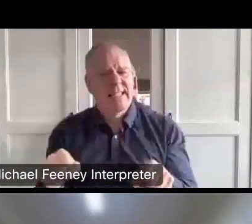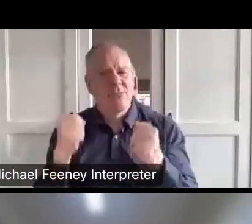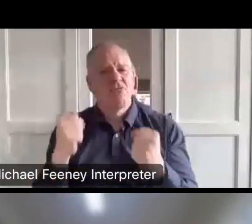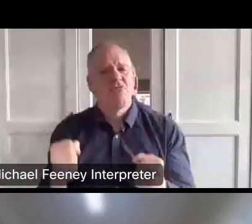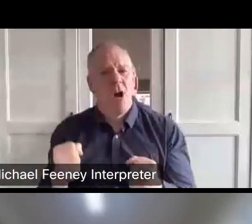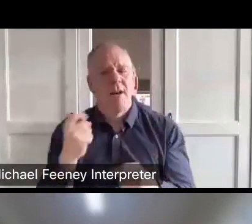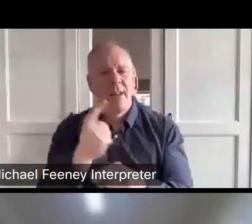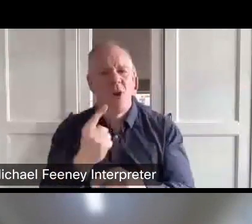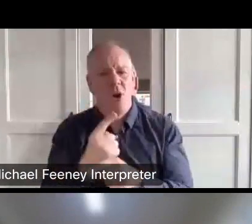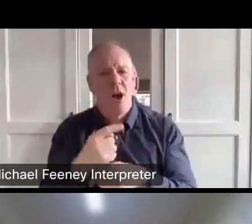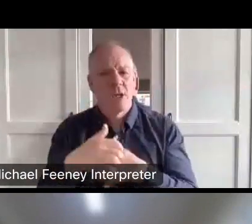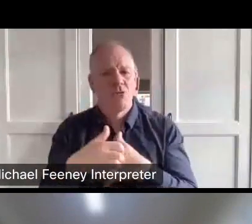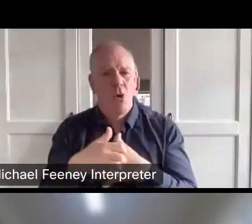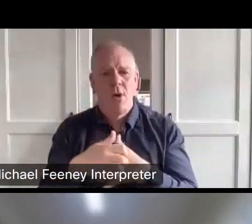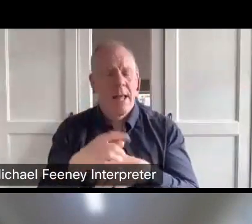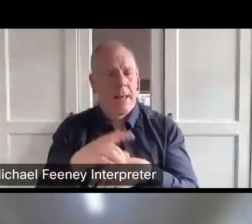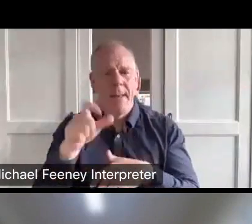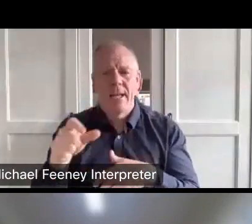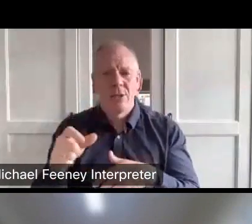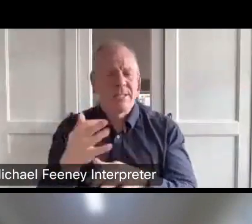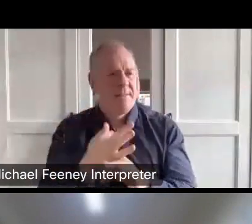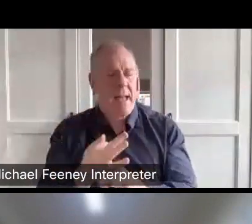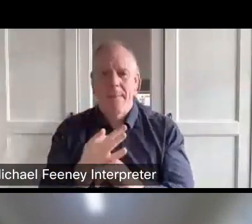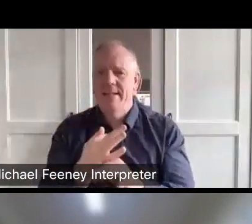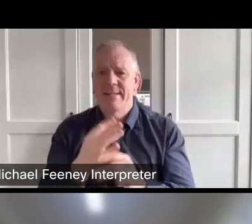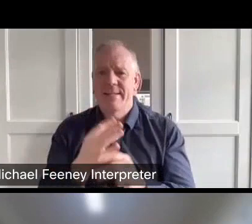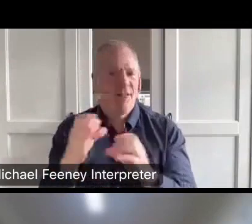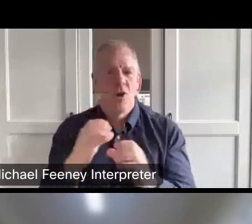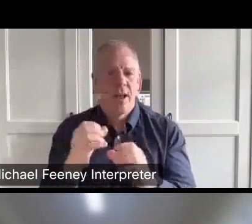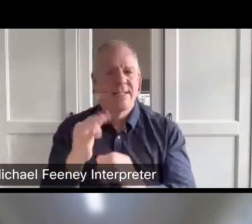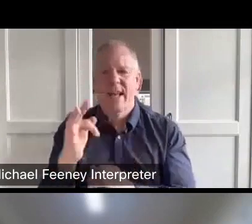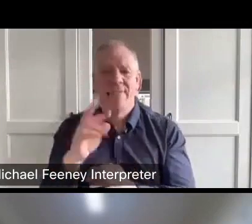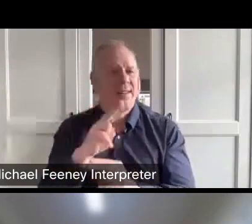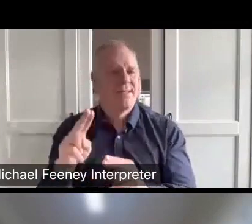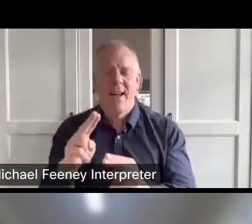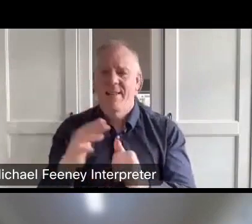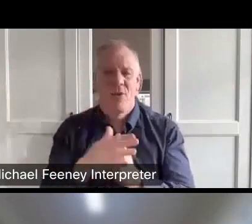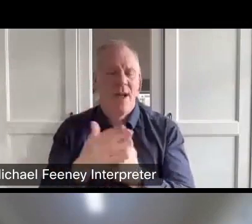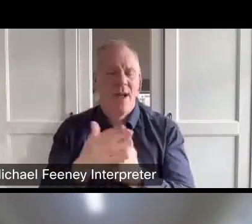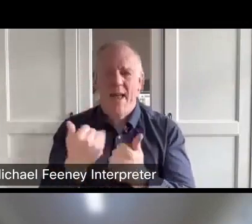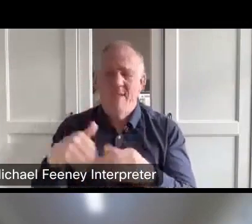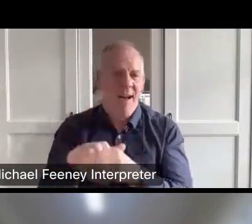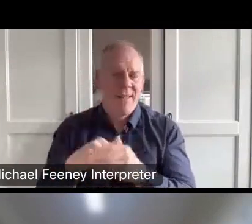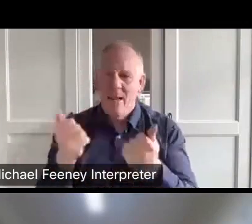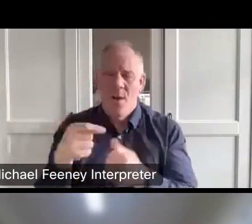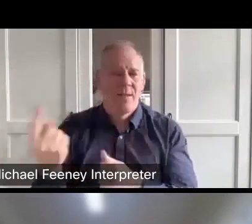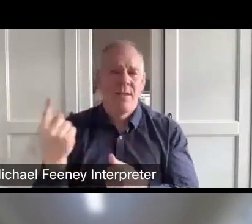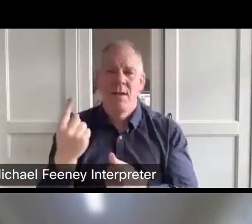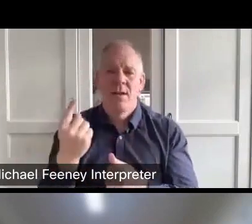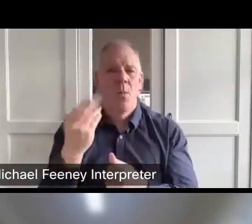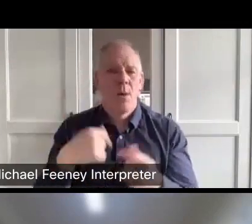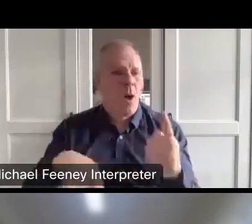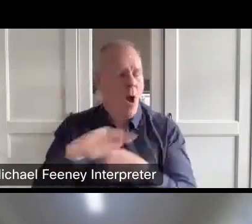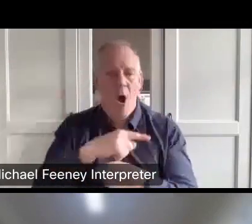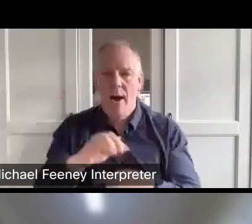system. And patients, their families, and healthcare staff, it's not a place for any of them, because we're all innocent